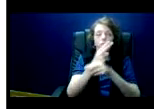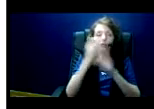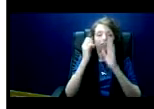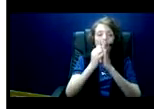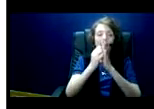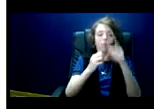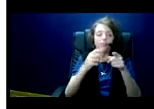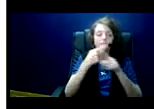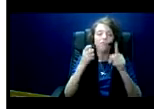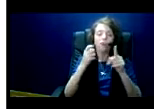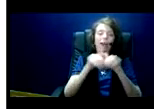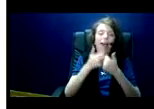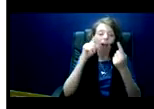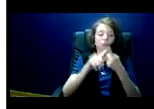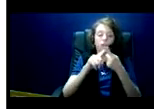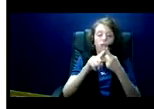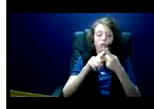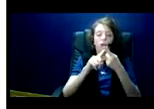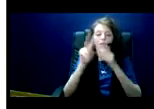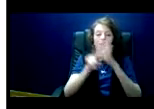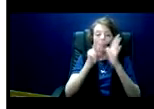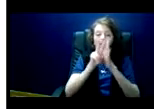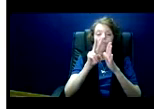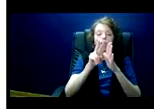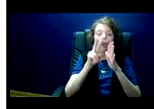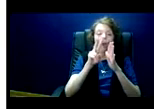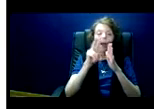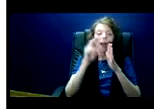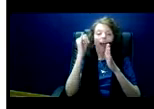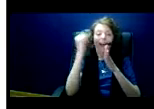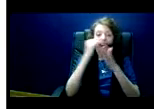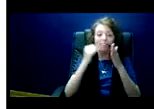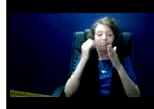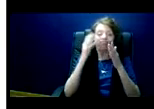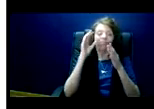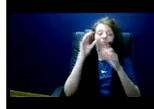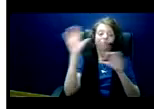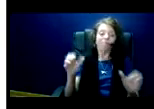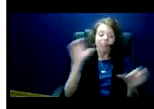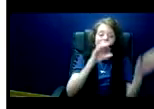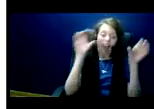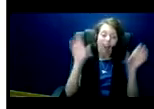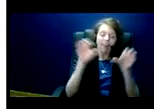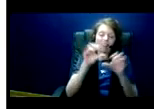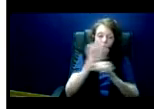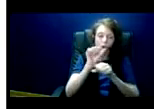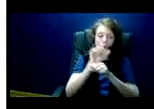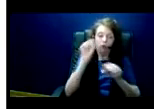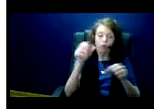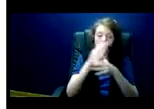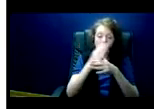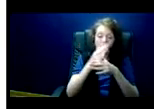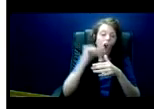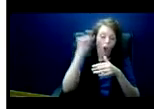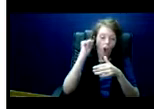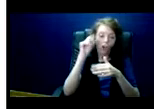was from a how-to video using art as inspiration for acting work, but you can easily share your screen to share images or videos or share audio to be